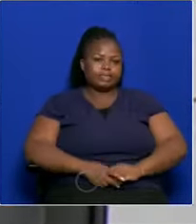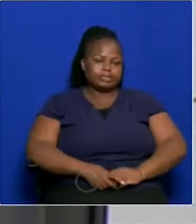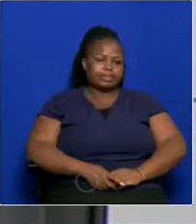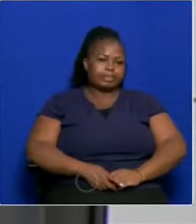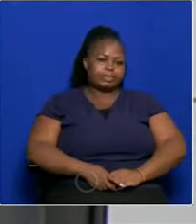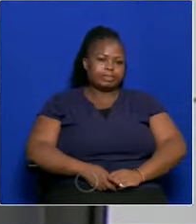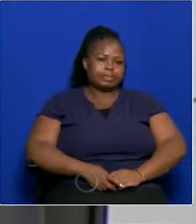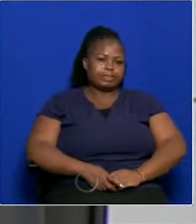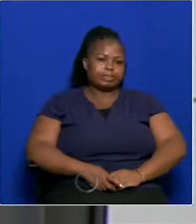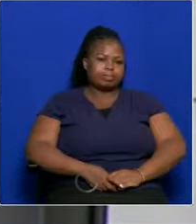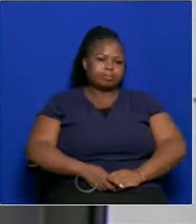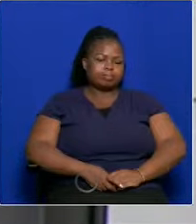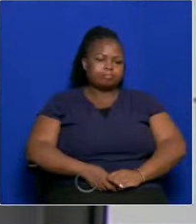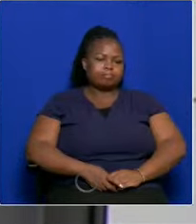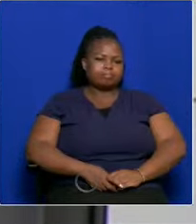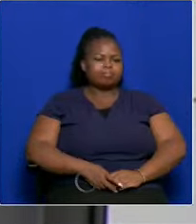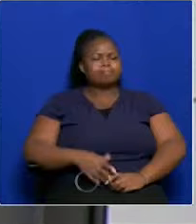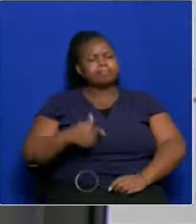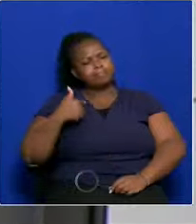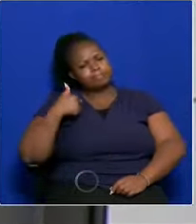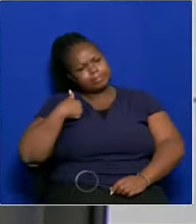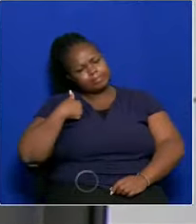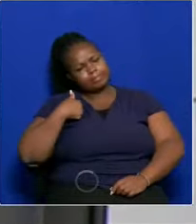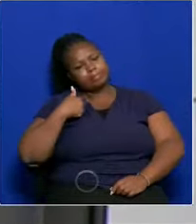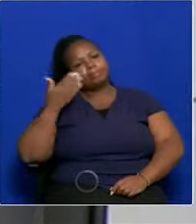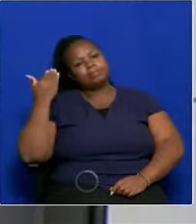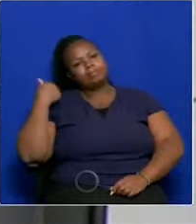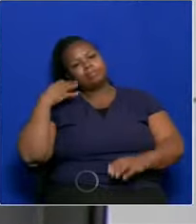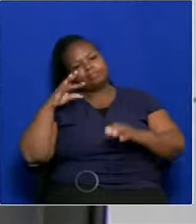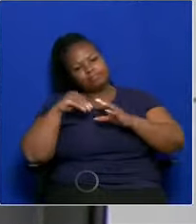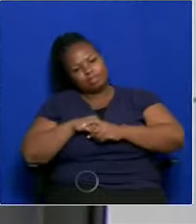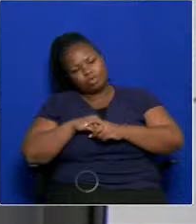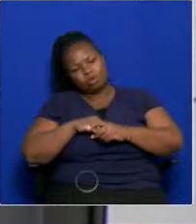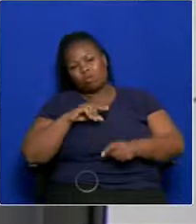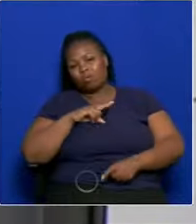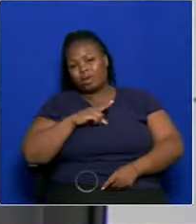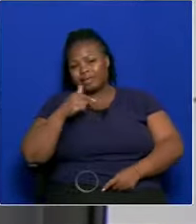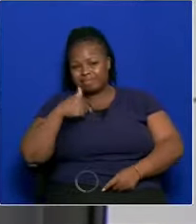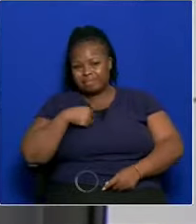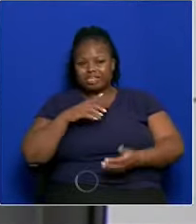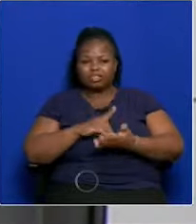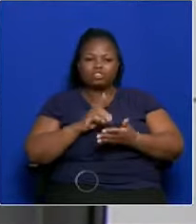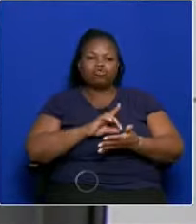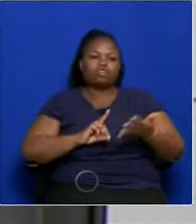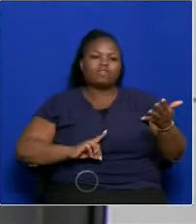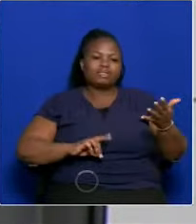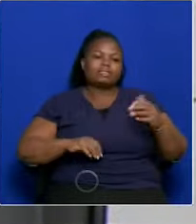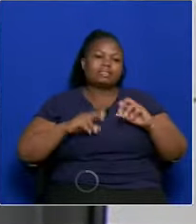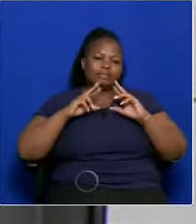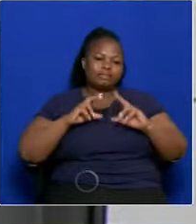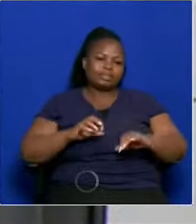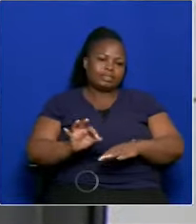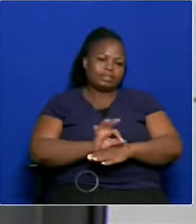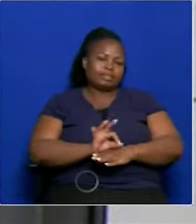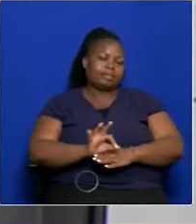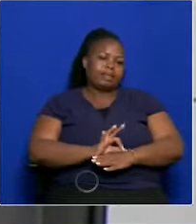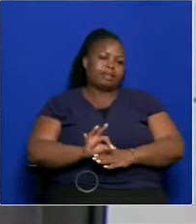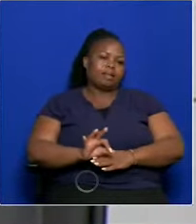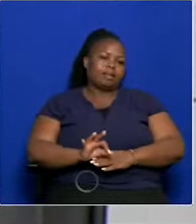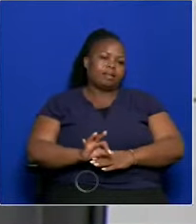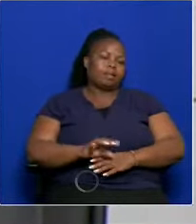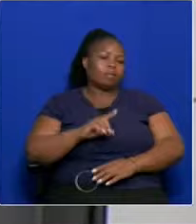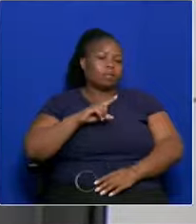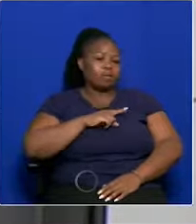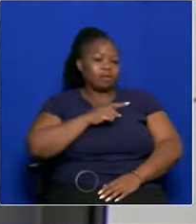I has been part of it because I was the one who drafted the investigation plan because of those people who